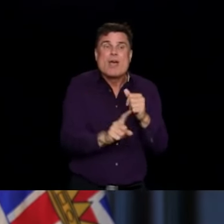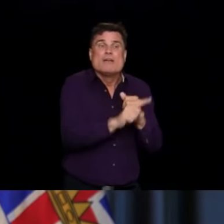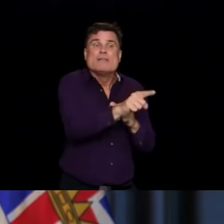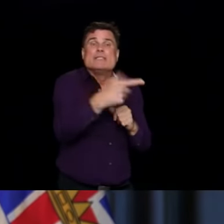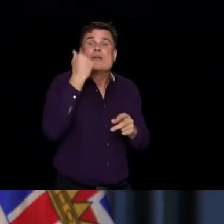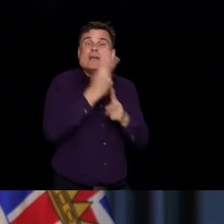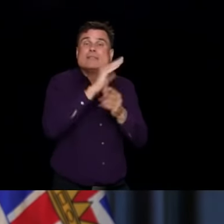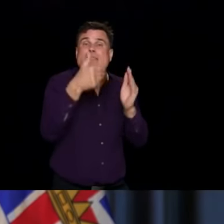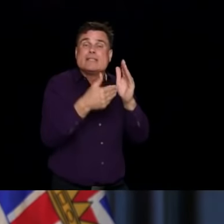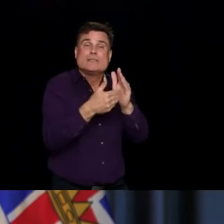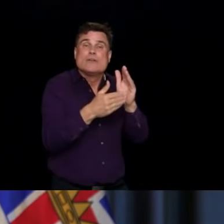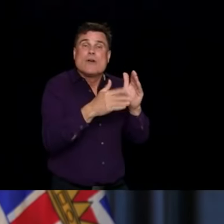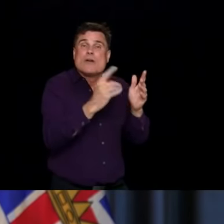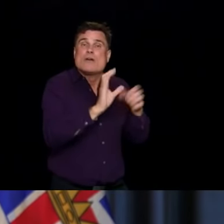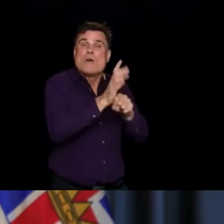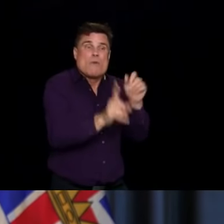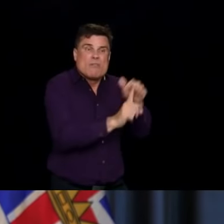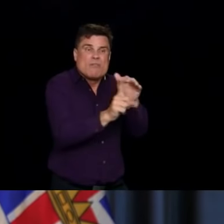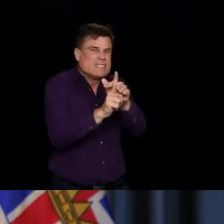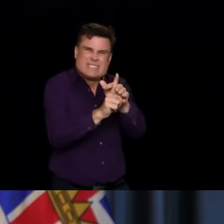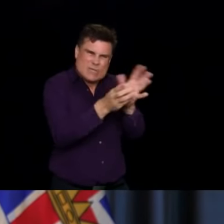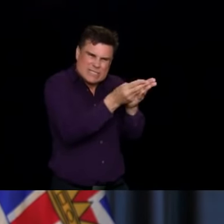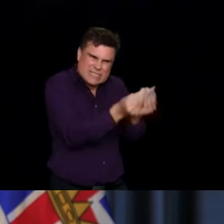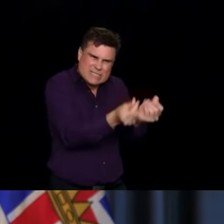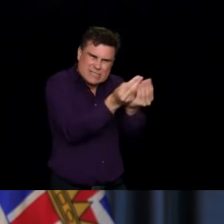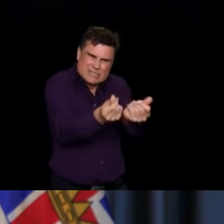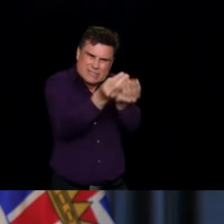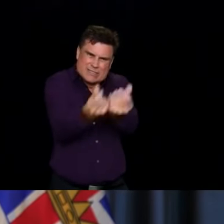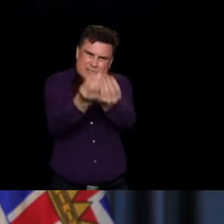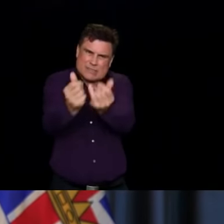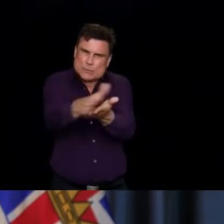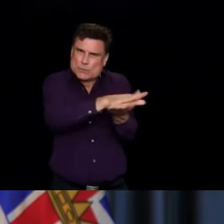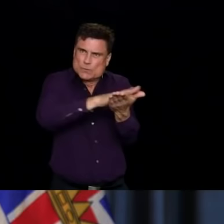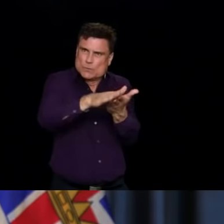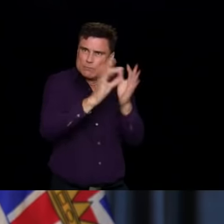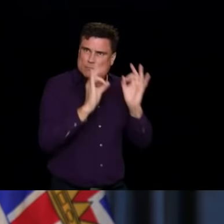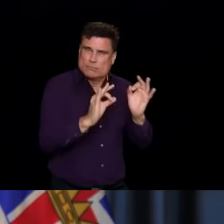for everyone in long-term care. As you know, last Tuesday we announced